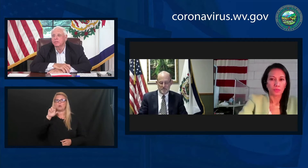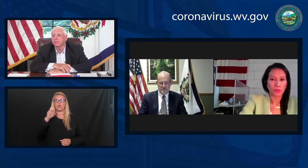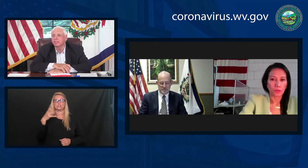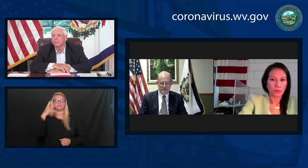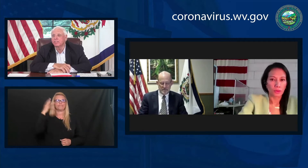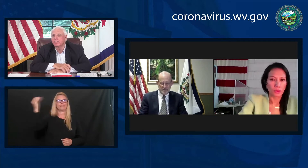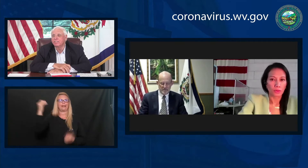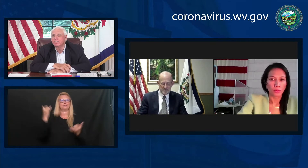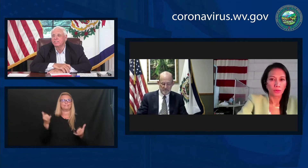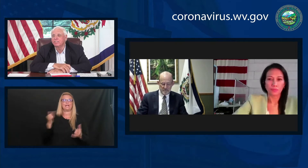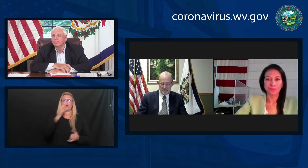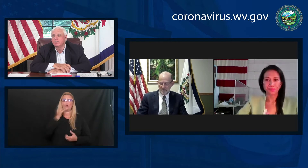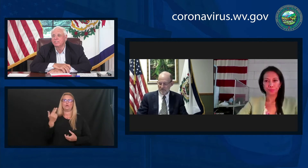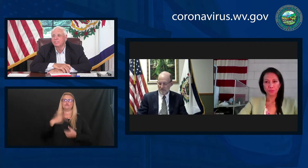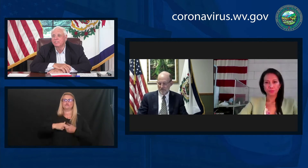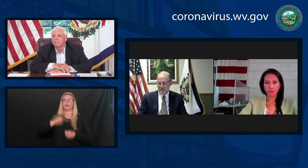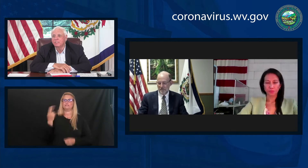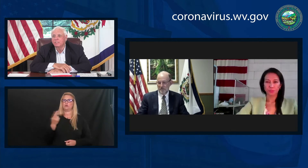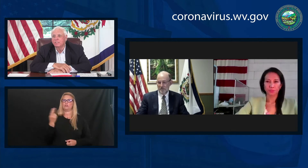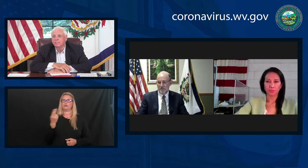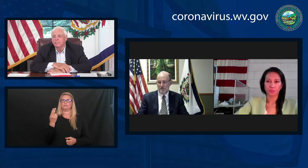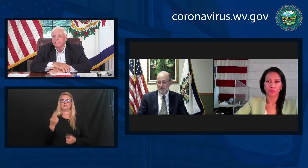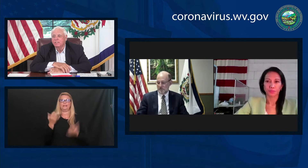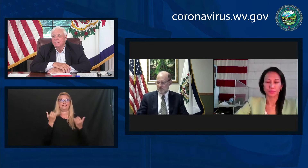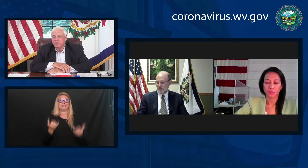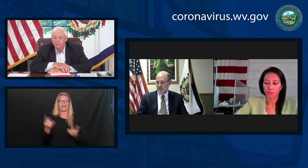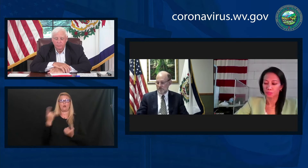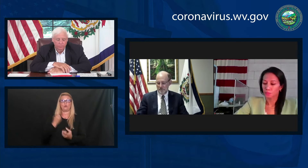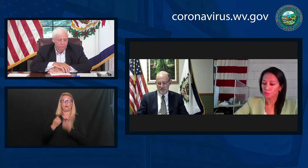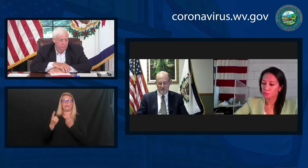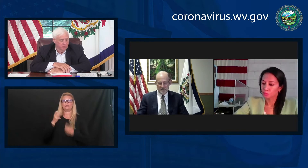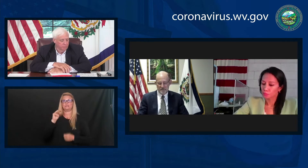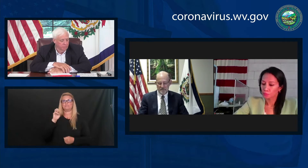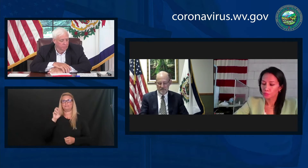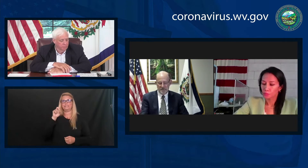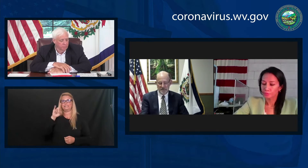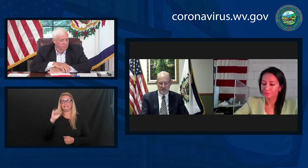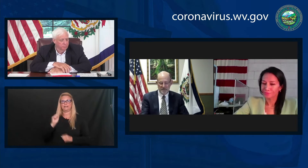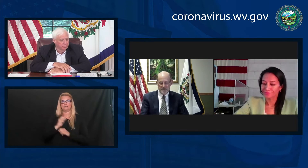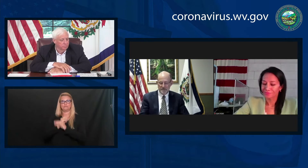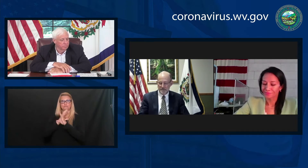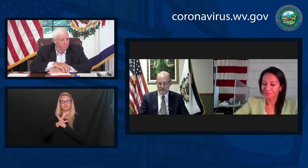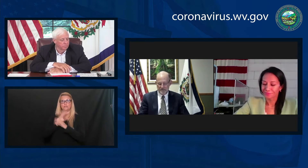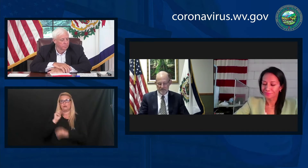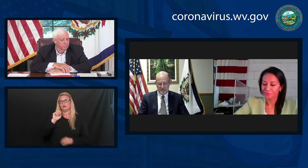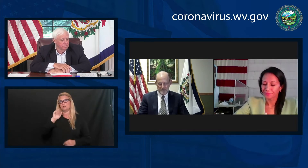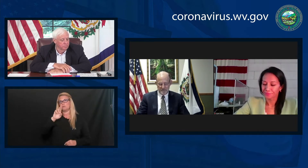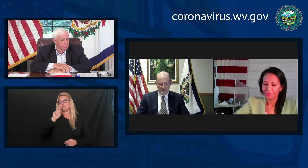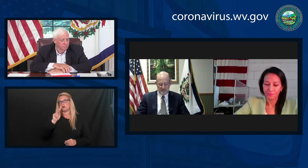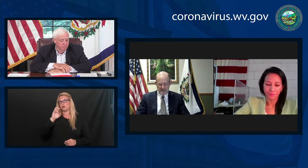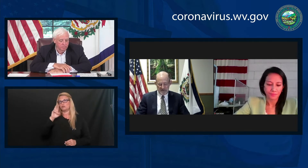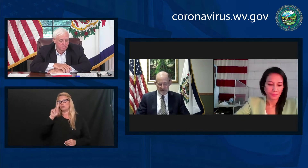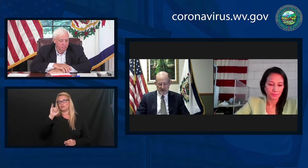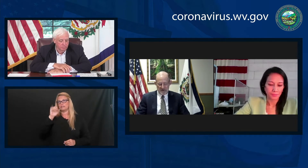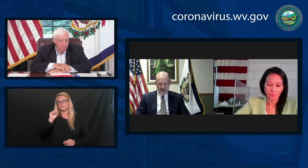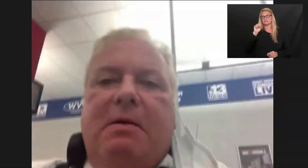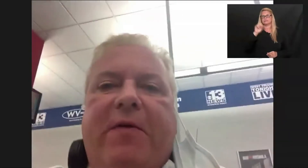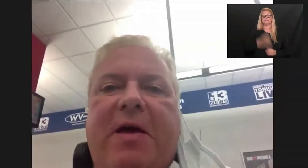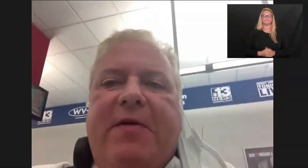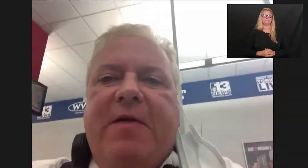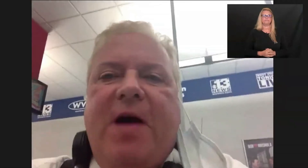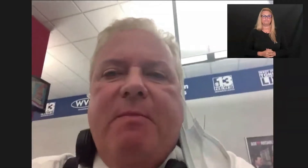will rejoin us on Thursday. We'll now go to questions from members of the media. The first today from Mark Curtis with Nexstar Media.